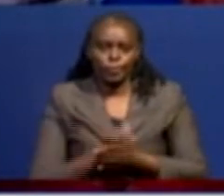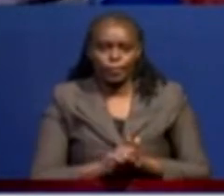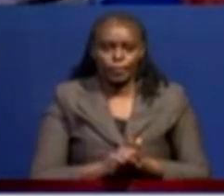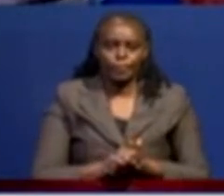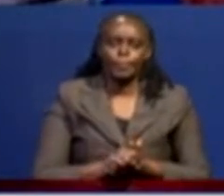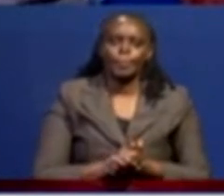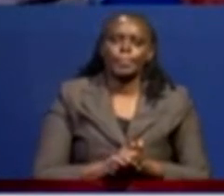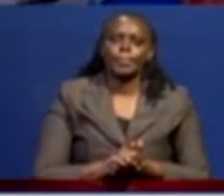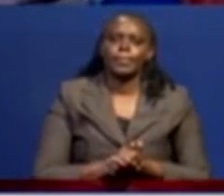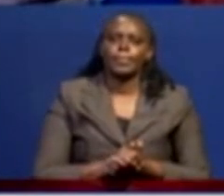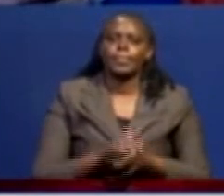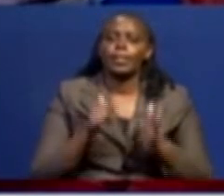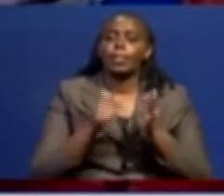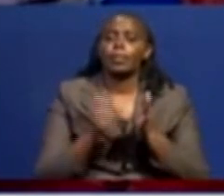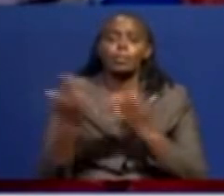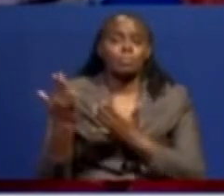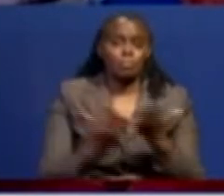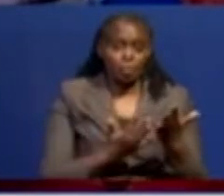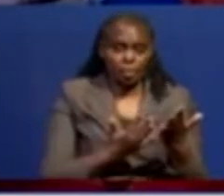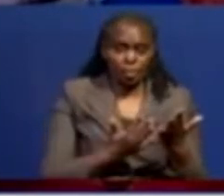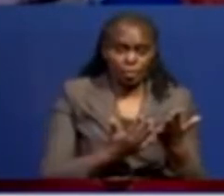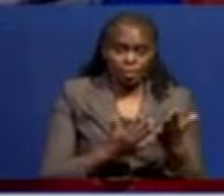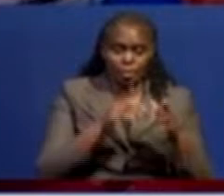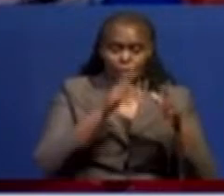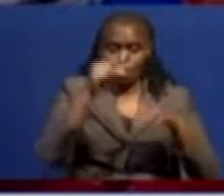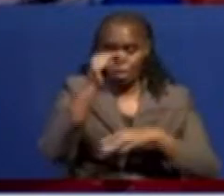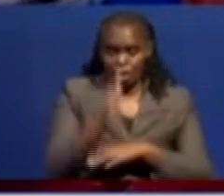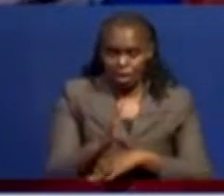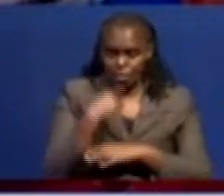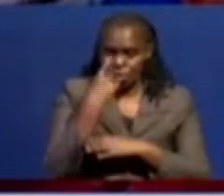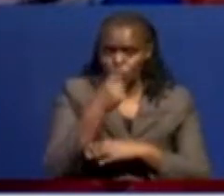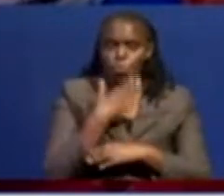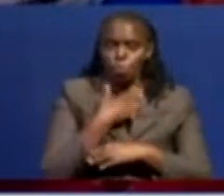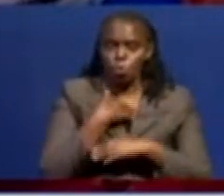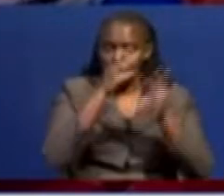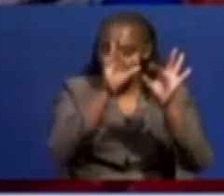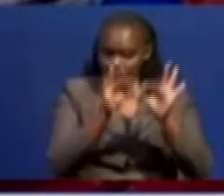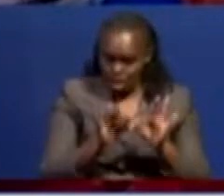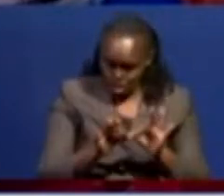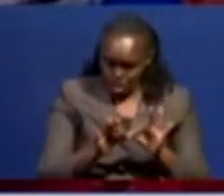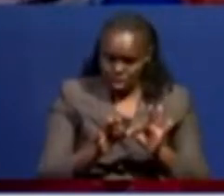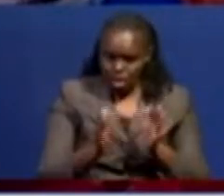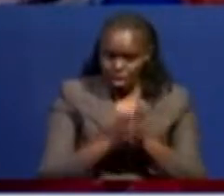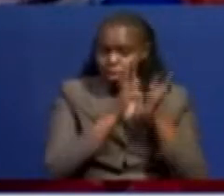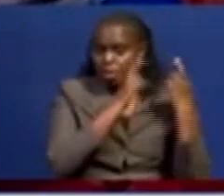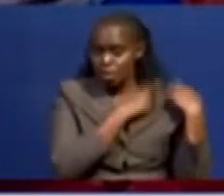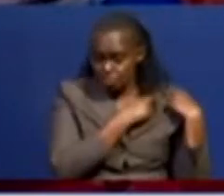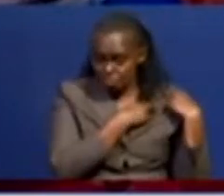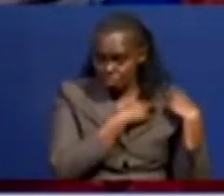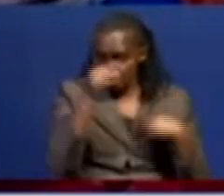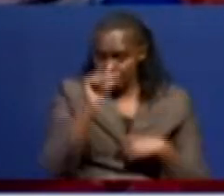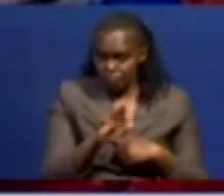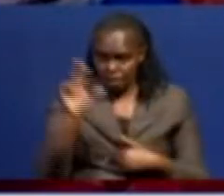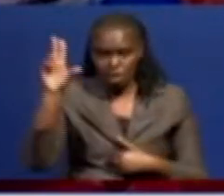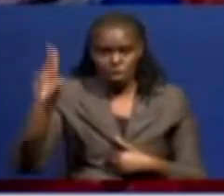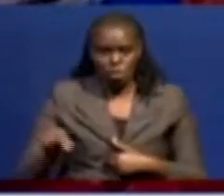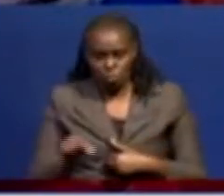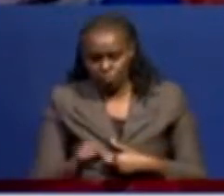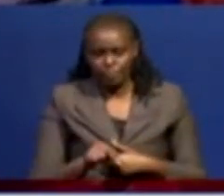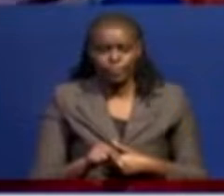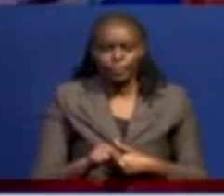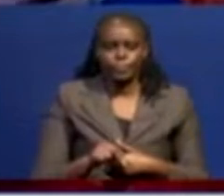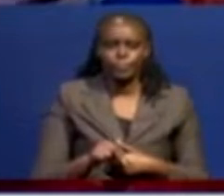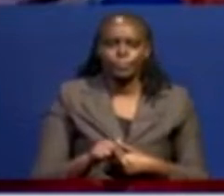assembly? No. Does it amount to a governor who wants to be held accountable and responsible?